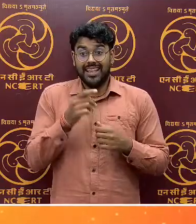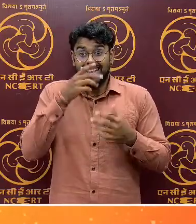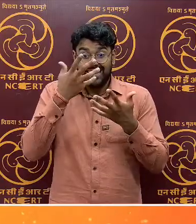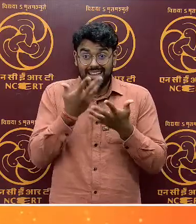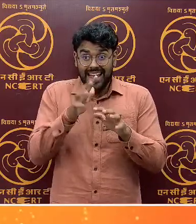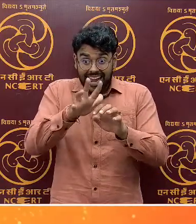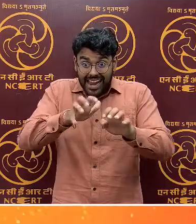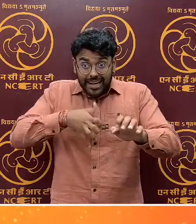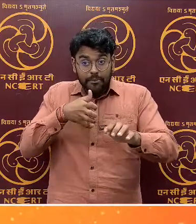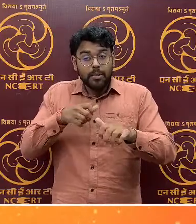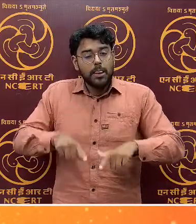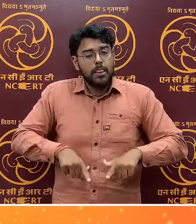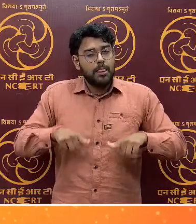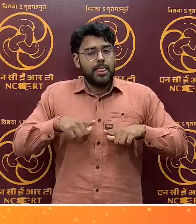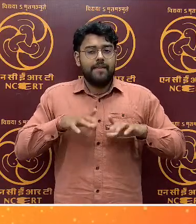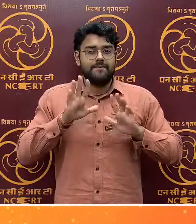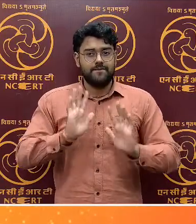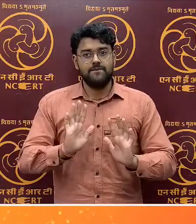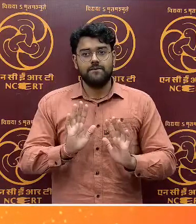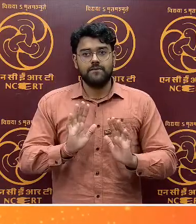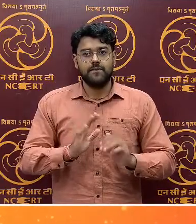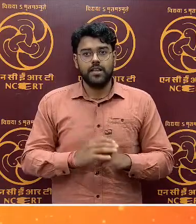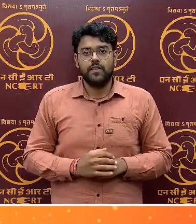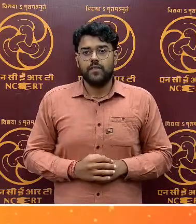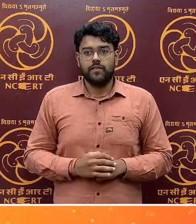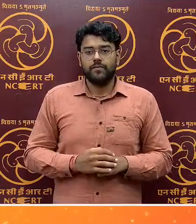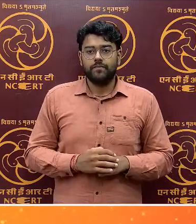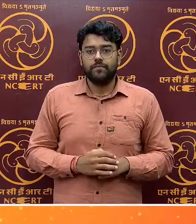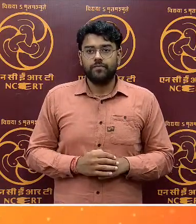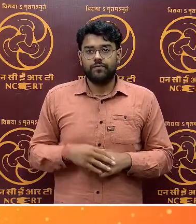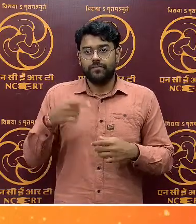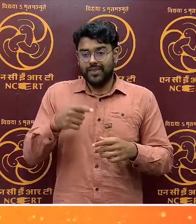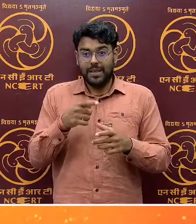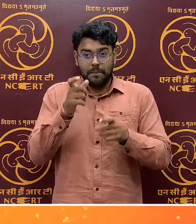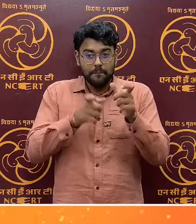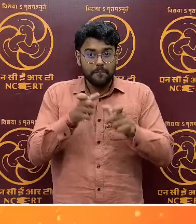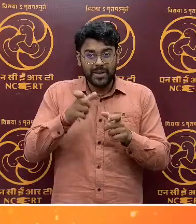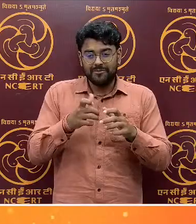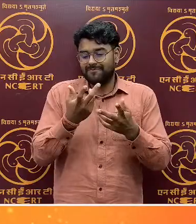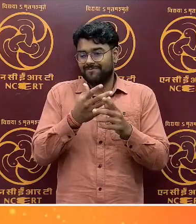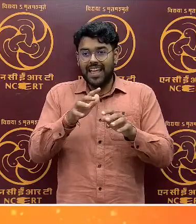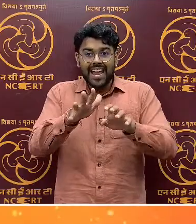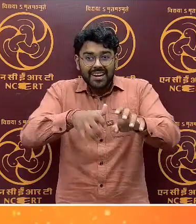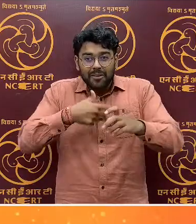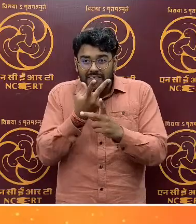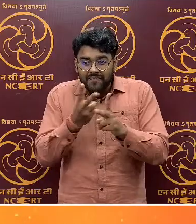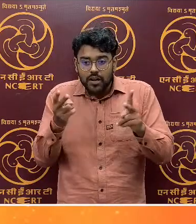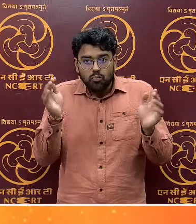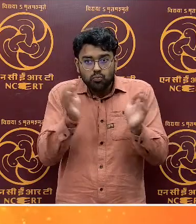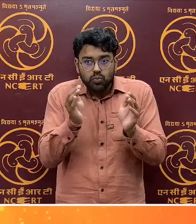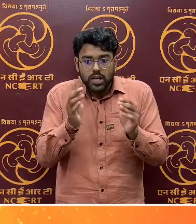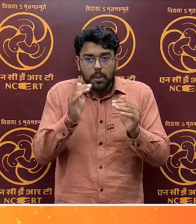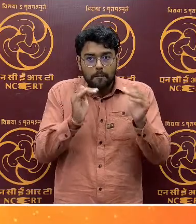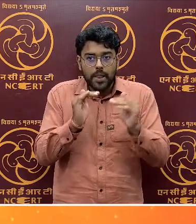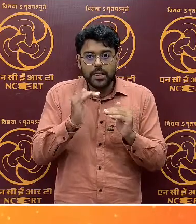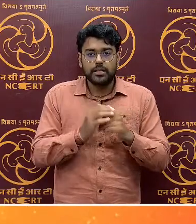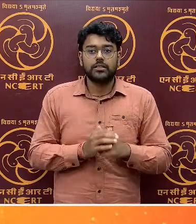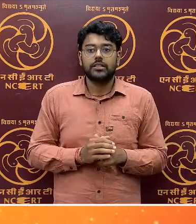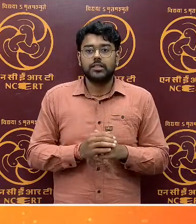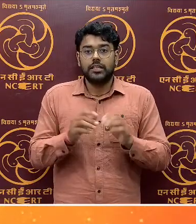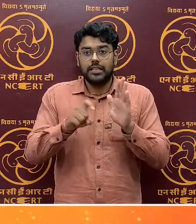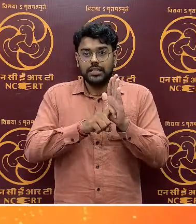Okay. Okay. Next is there needs to be population balance. Okay. So reproduction